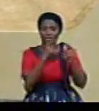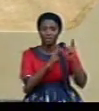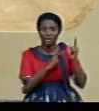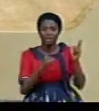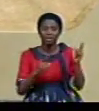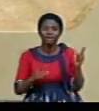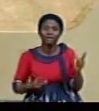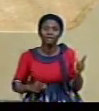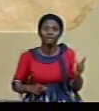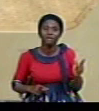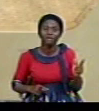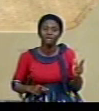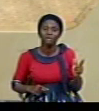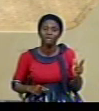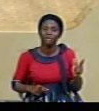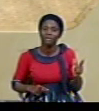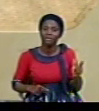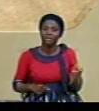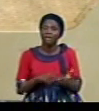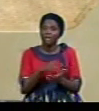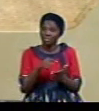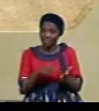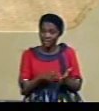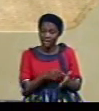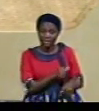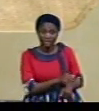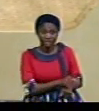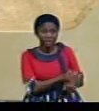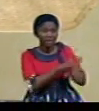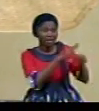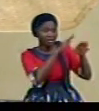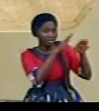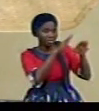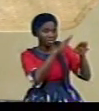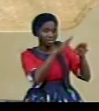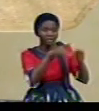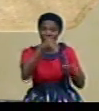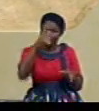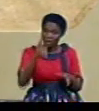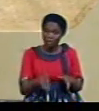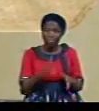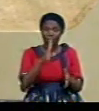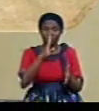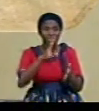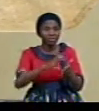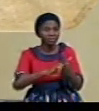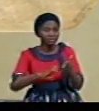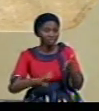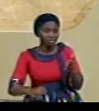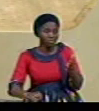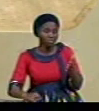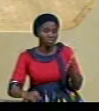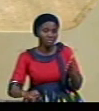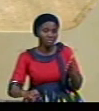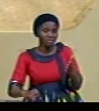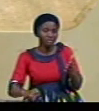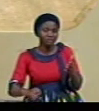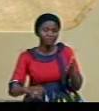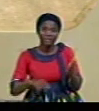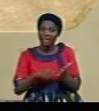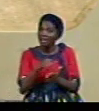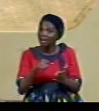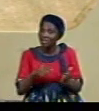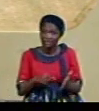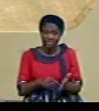says the Lord this mountain is my this must be removed in